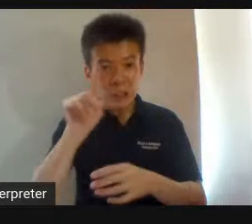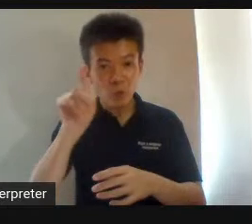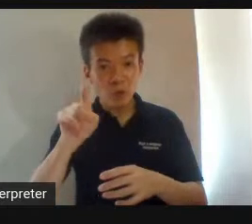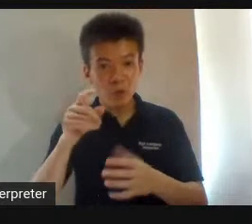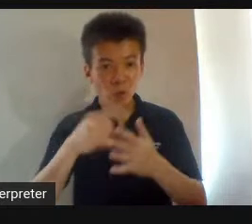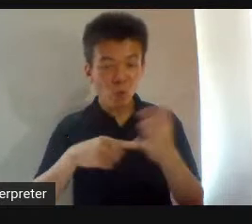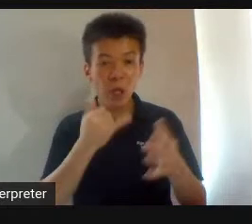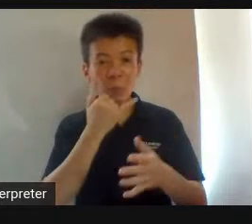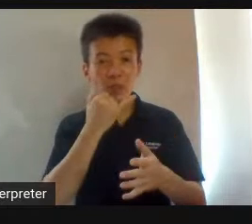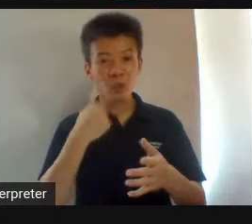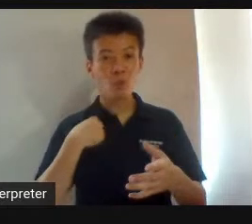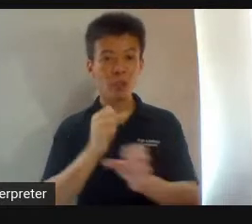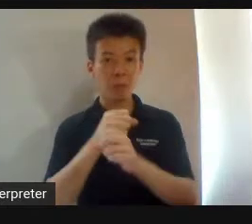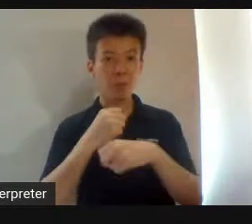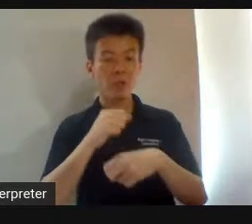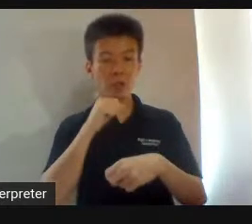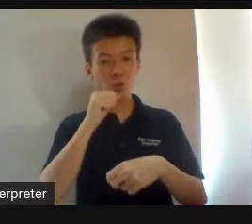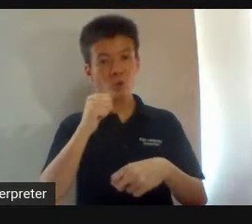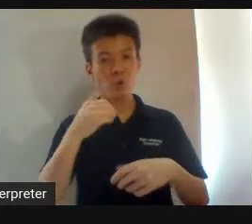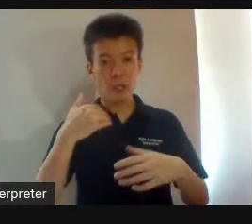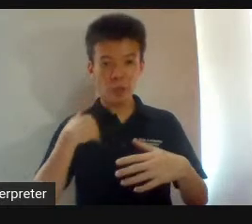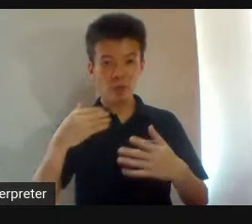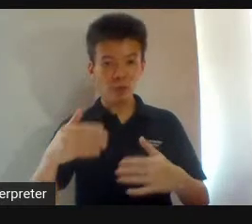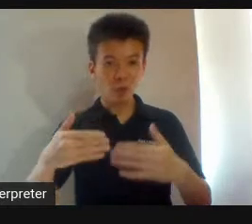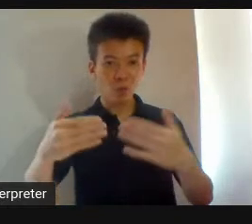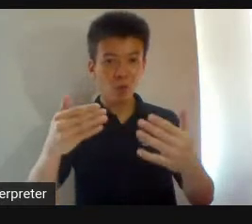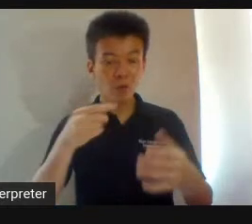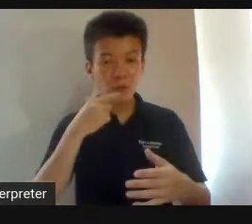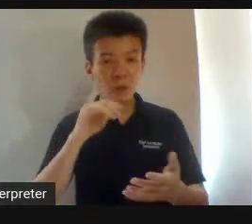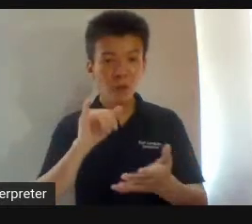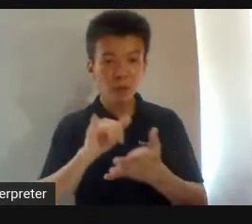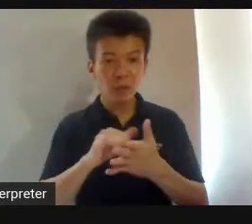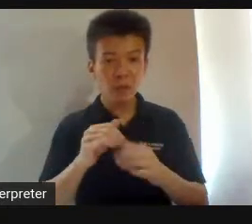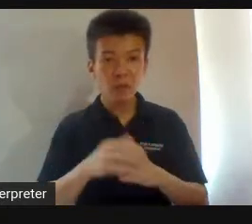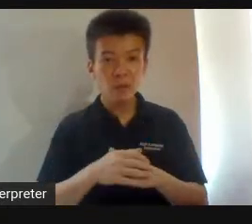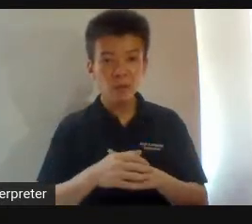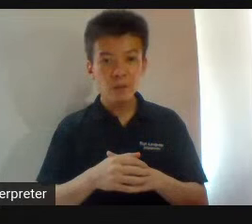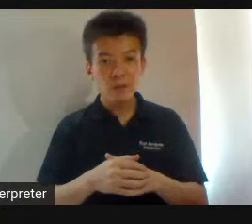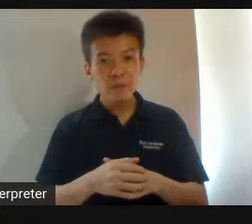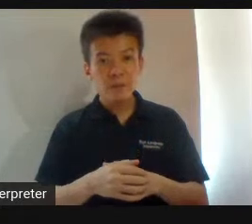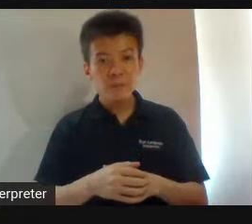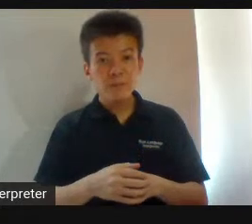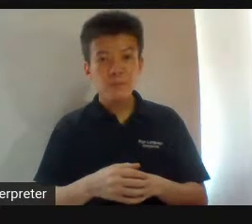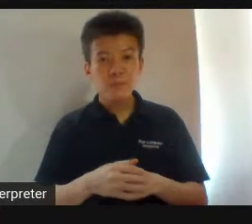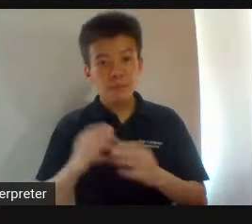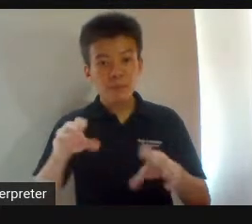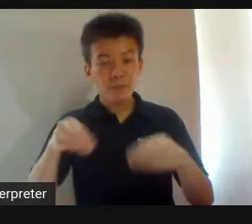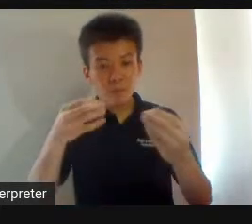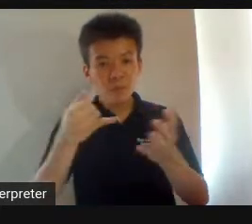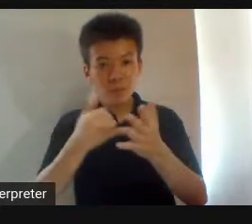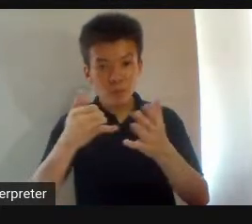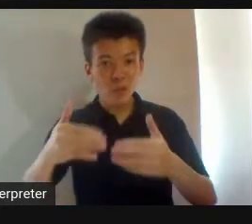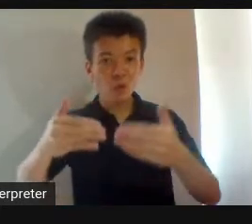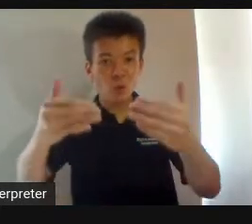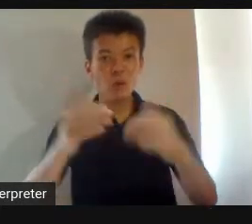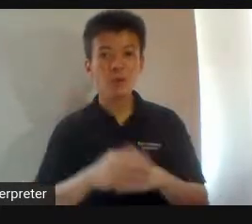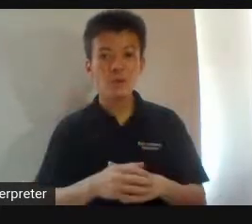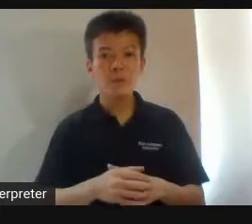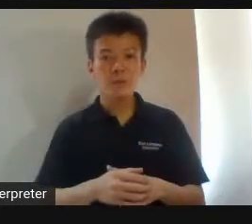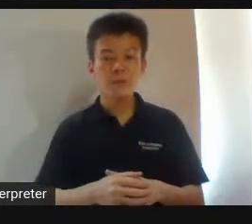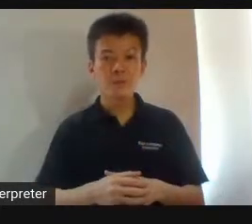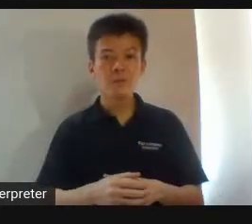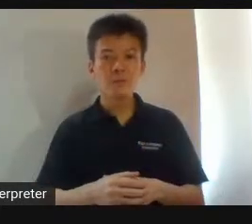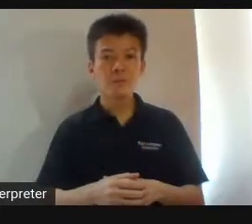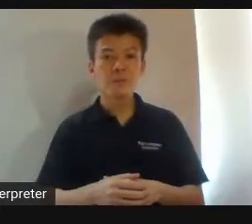what mistakes we make, is not having a go. I just would say that. Mm. If you're an organizer, give it a go. Yes.